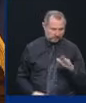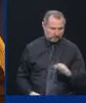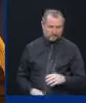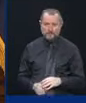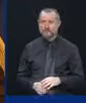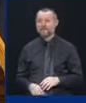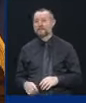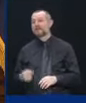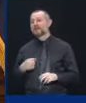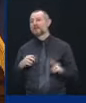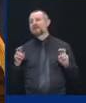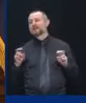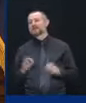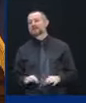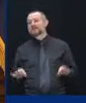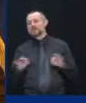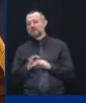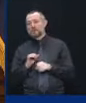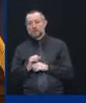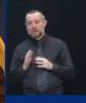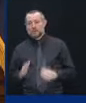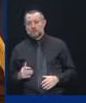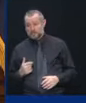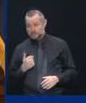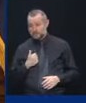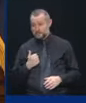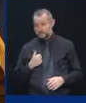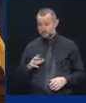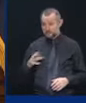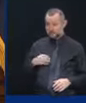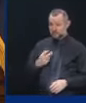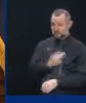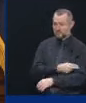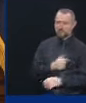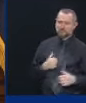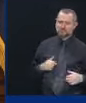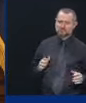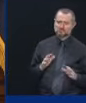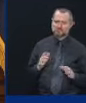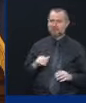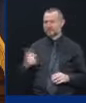essential worker. I said I'm not going to take it as an essential worker.